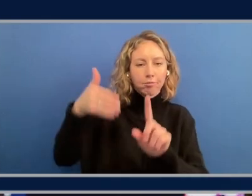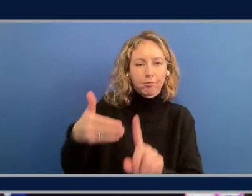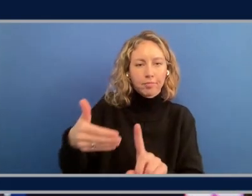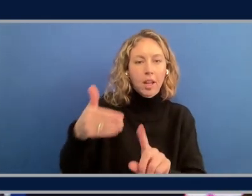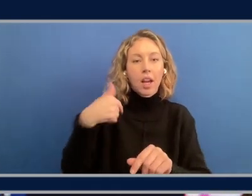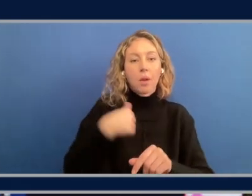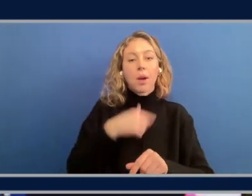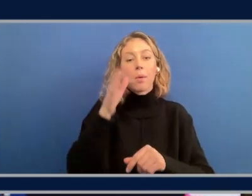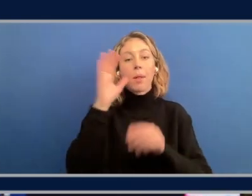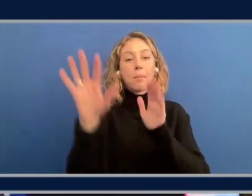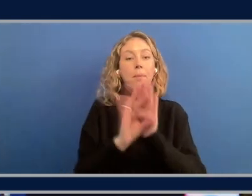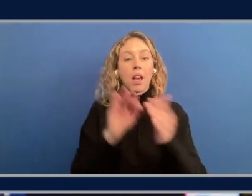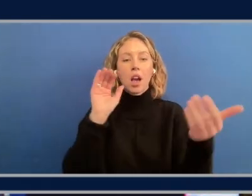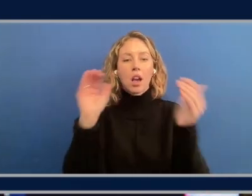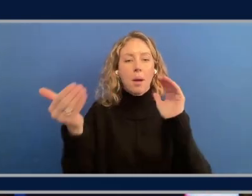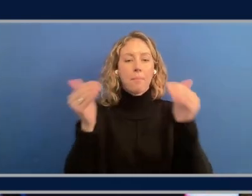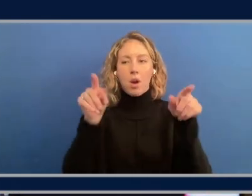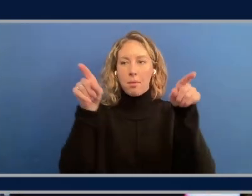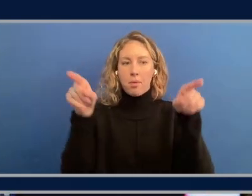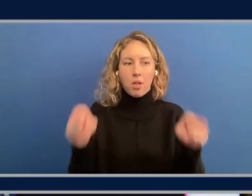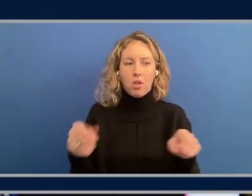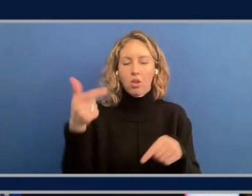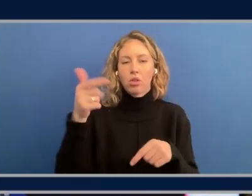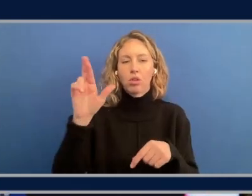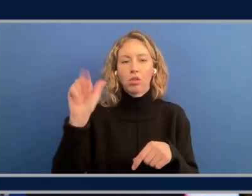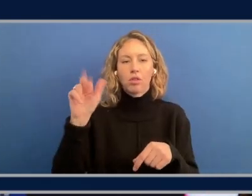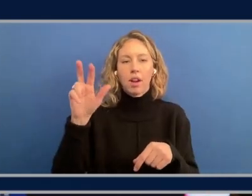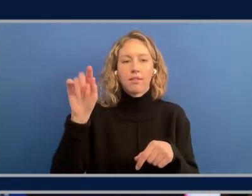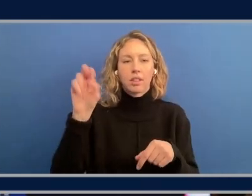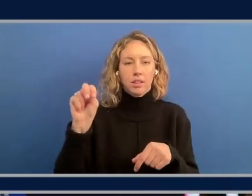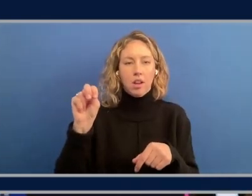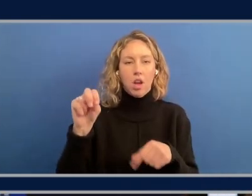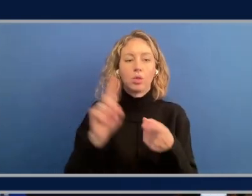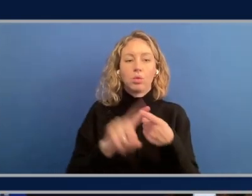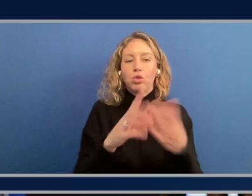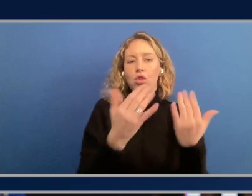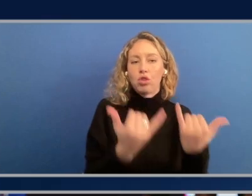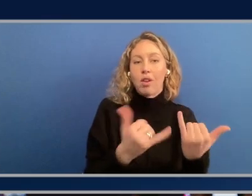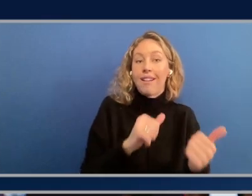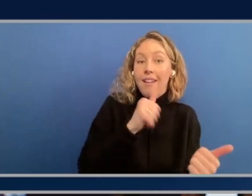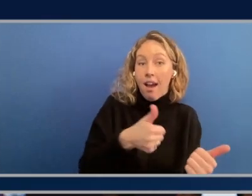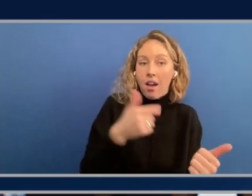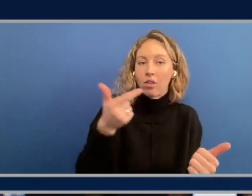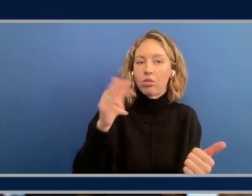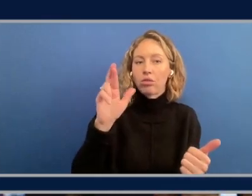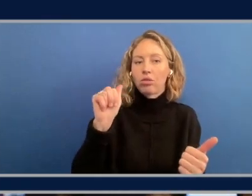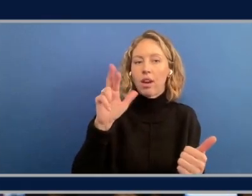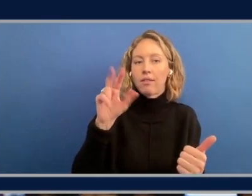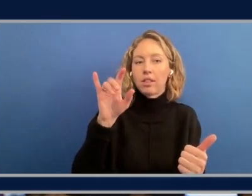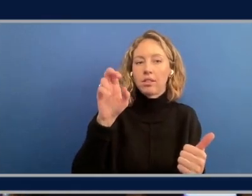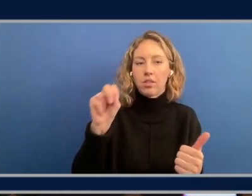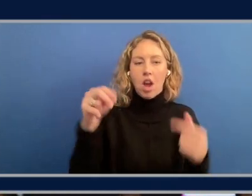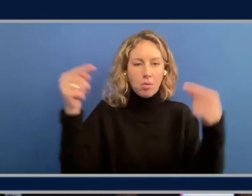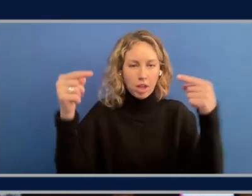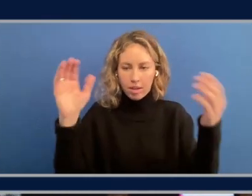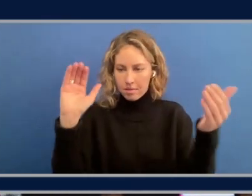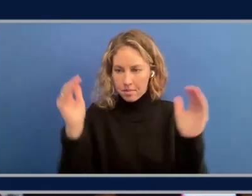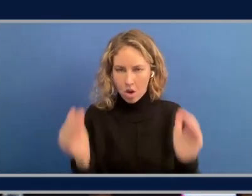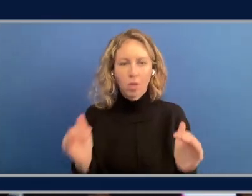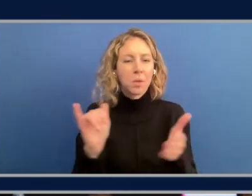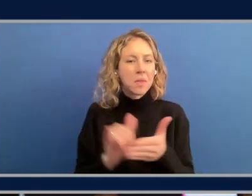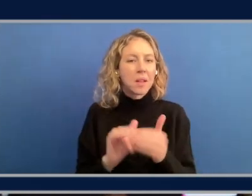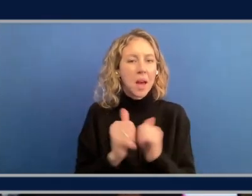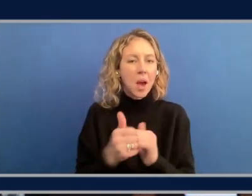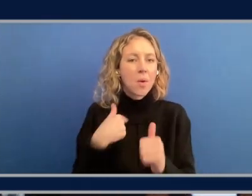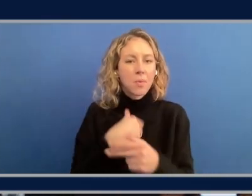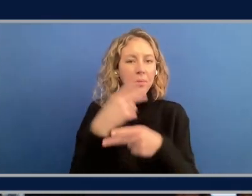a comparable Graviton instance to your existing non-Graviton instance, and Okay. vice versa. So that's That what makes we're doing. sense. So Yeah.